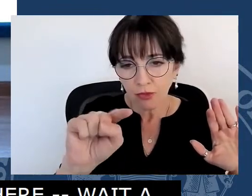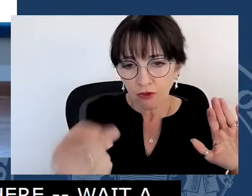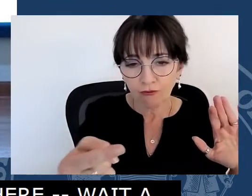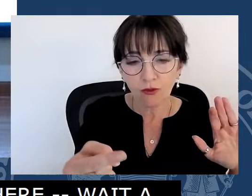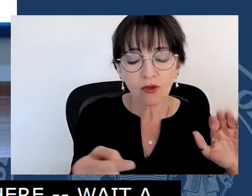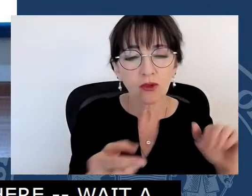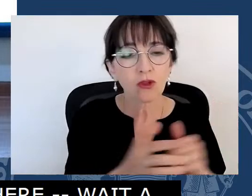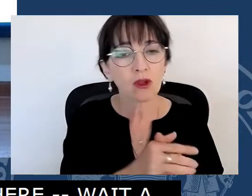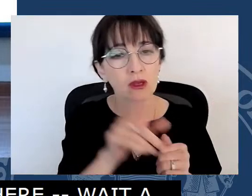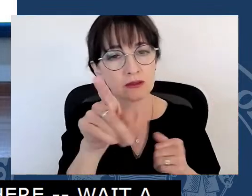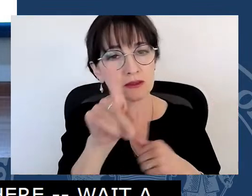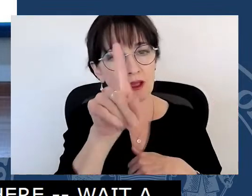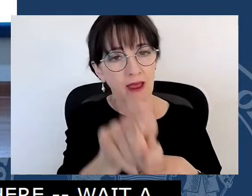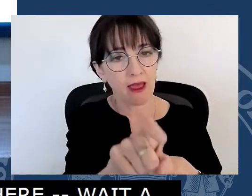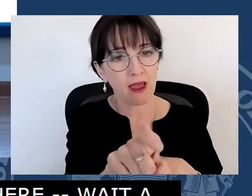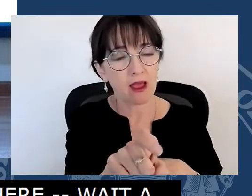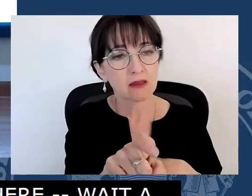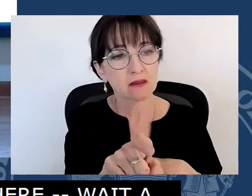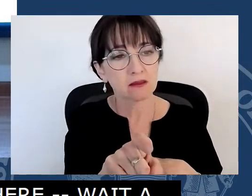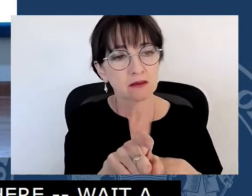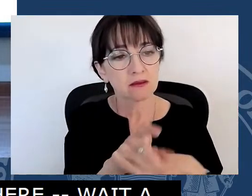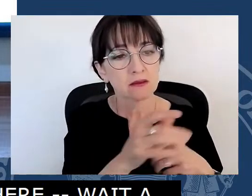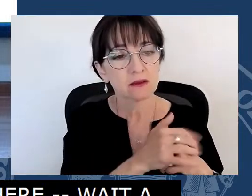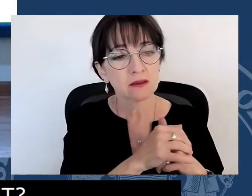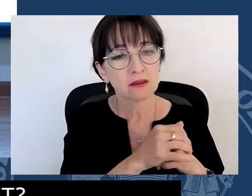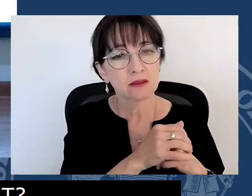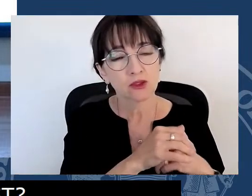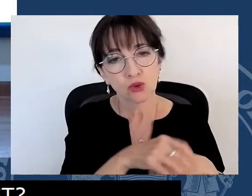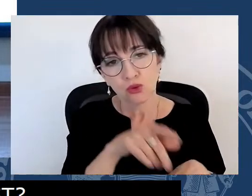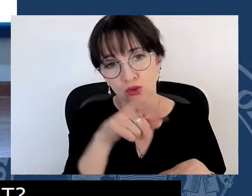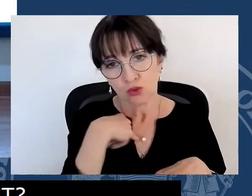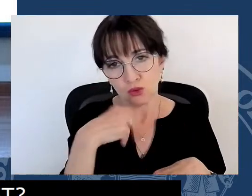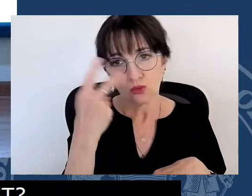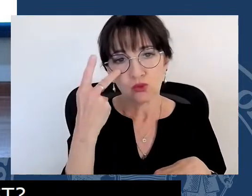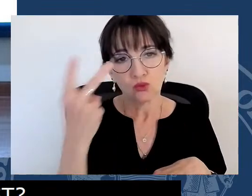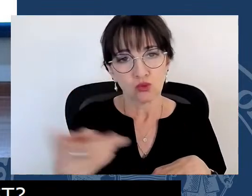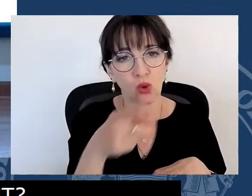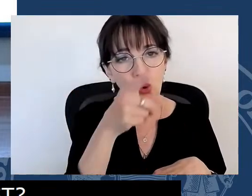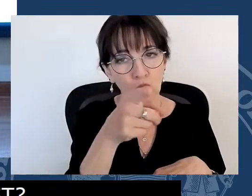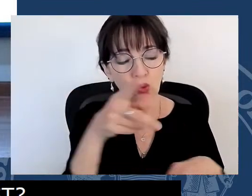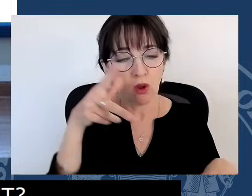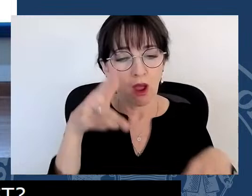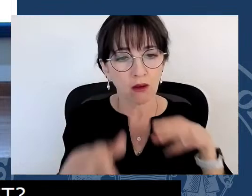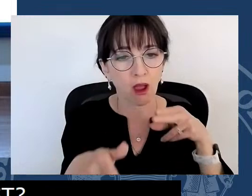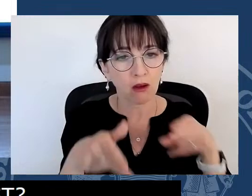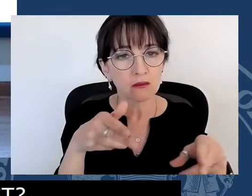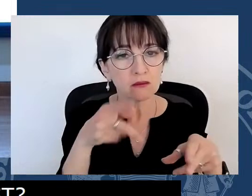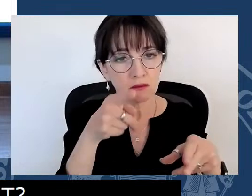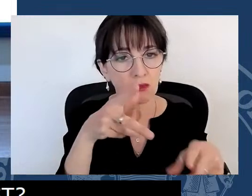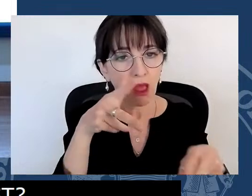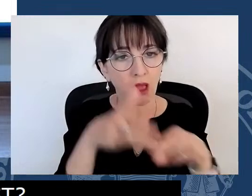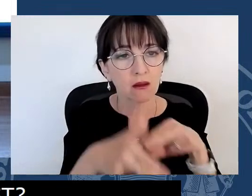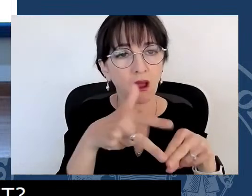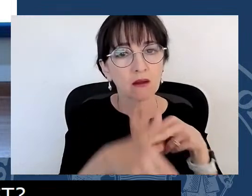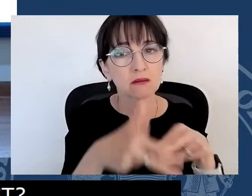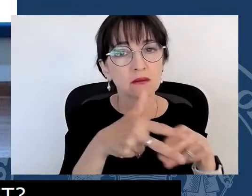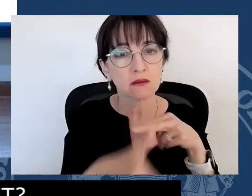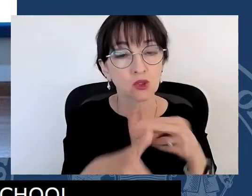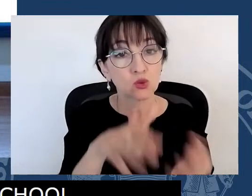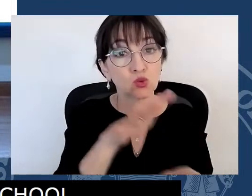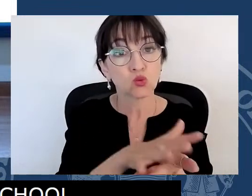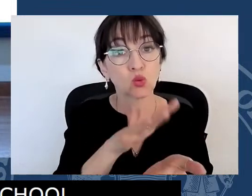behind cutting the school building maintenance budget? We didn't, did we? No. In